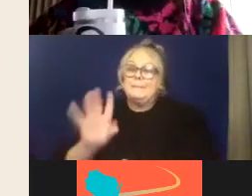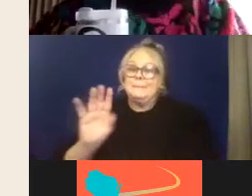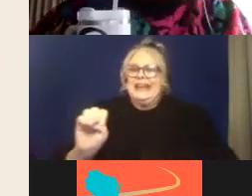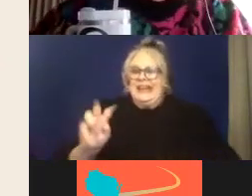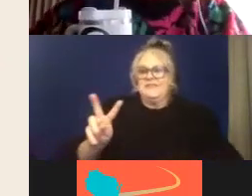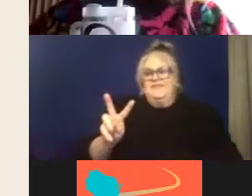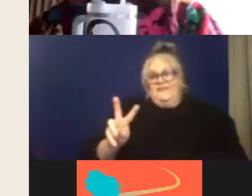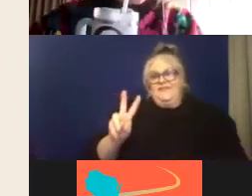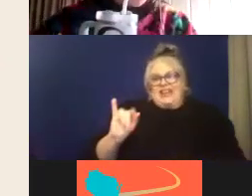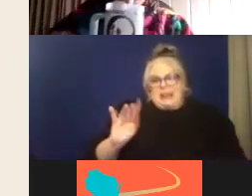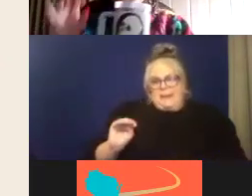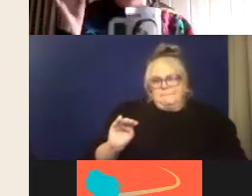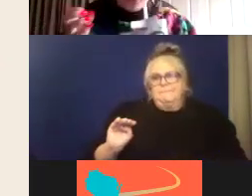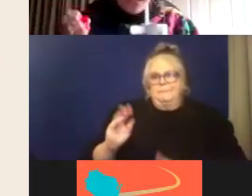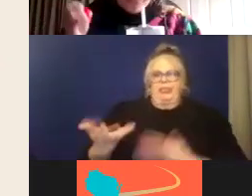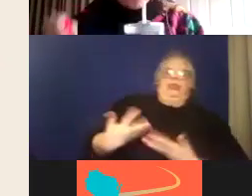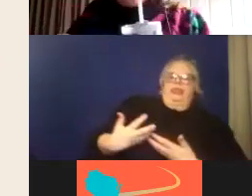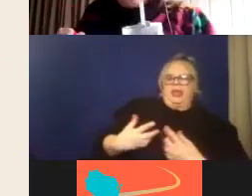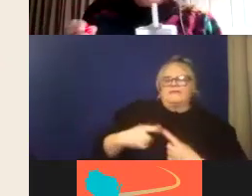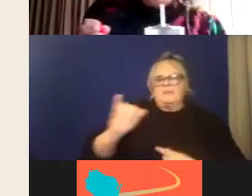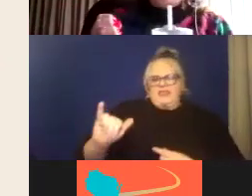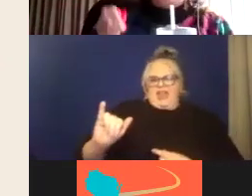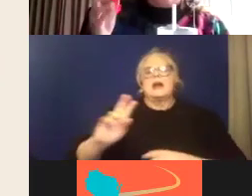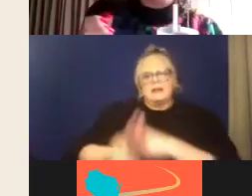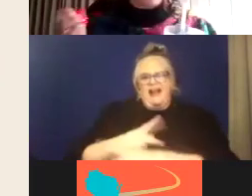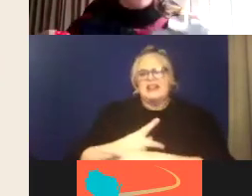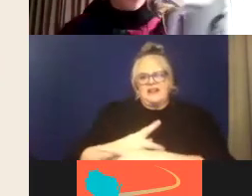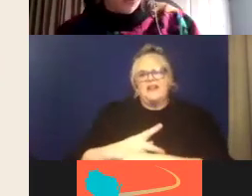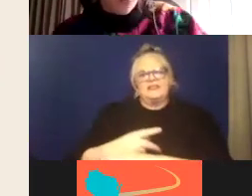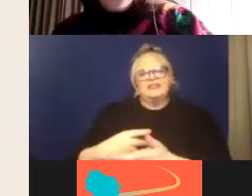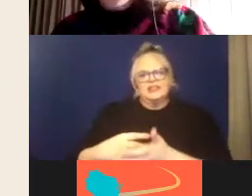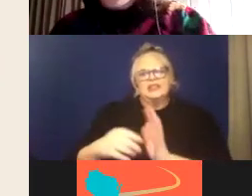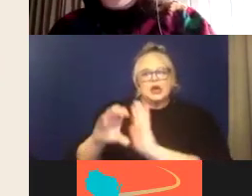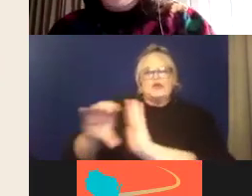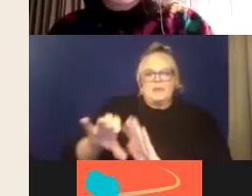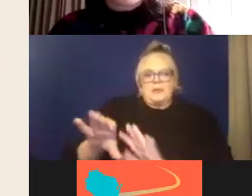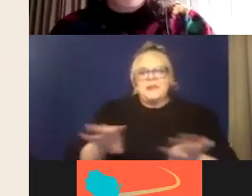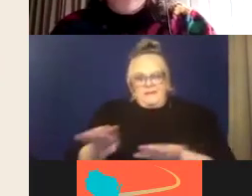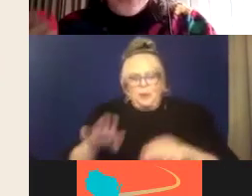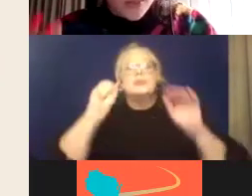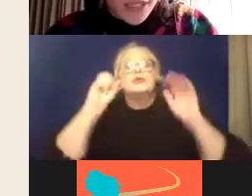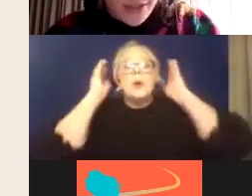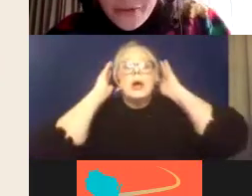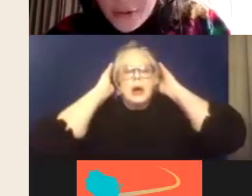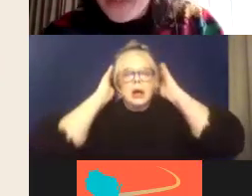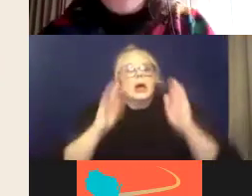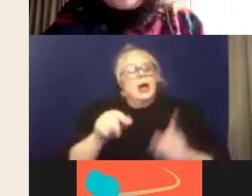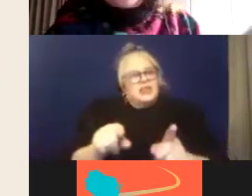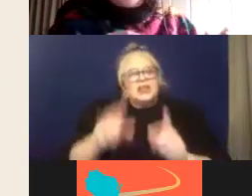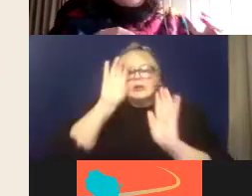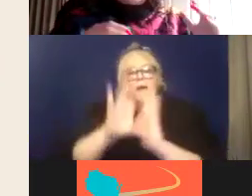So next, I'd like to give you an overview of the resources in the media literacy section of our tool. This graphic here comes from Sarah